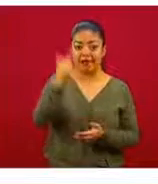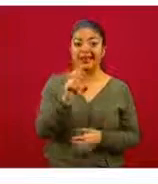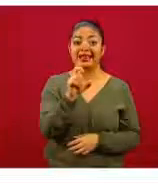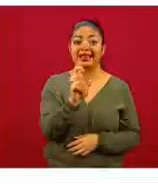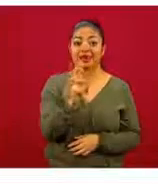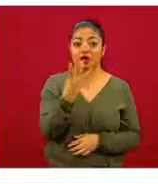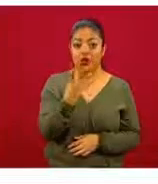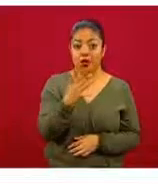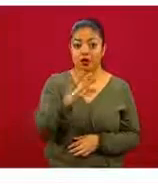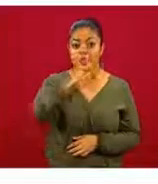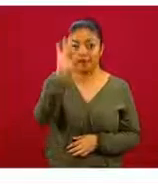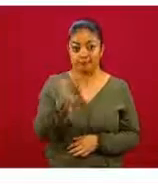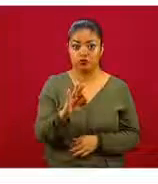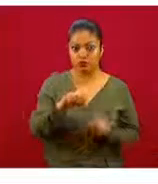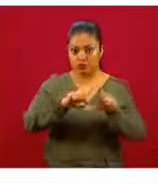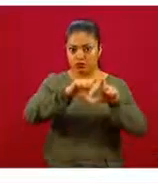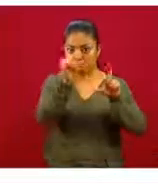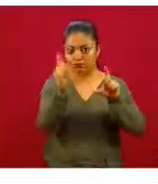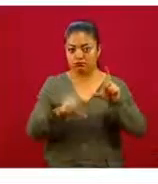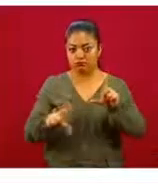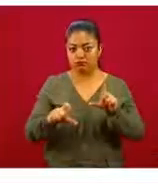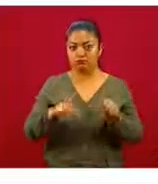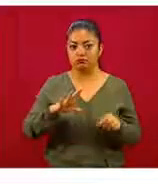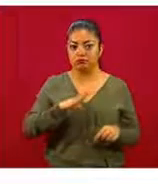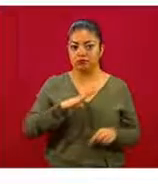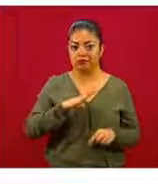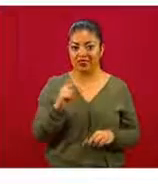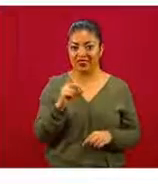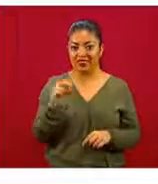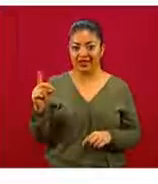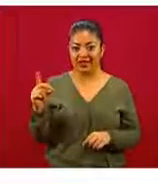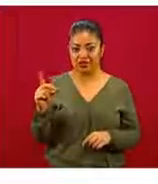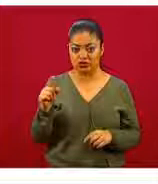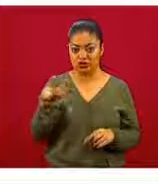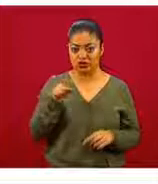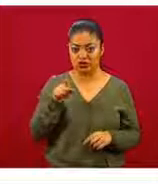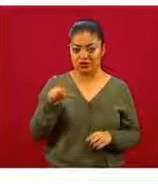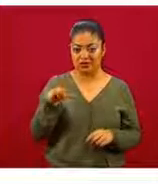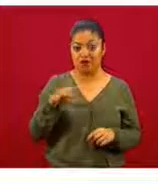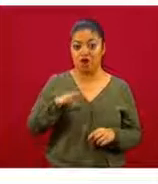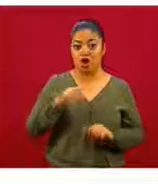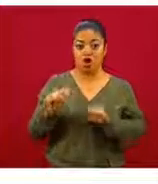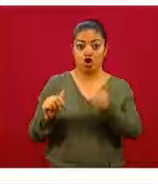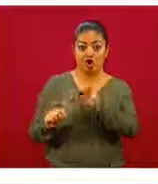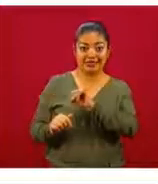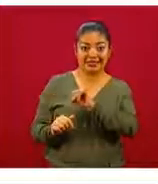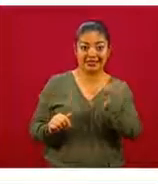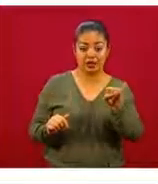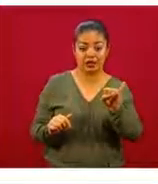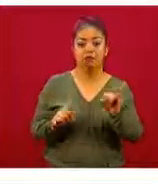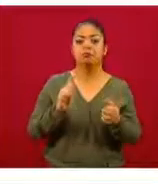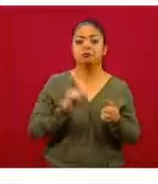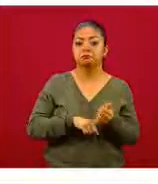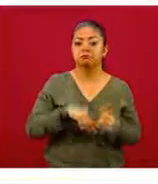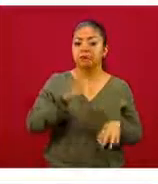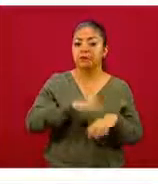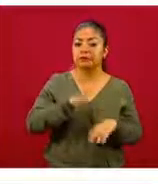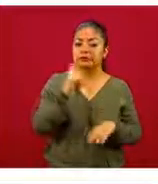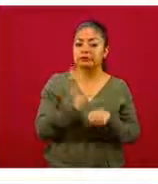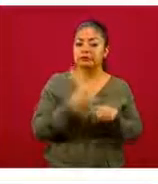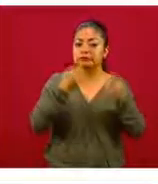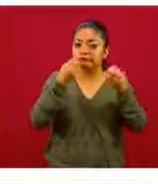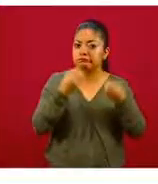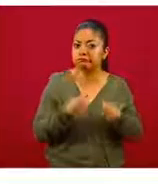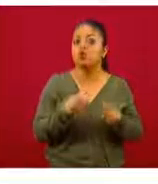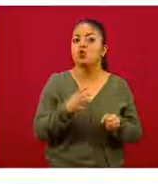ill. 34% nationally are occupied. That's over at the far right-hand side of the graph. And